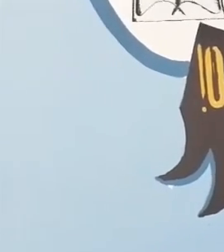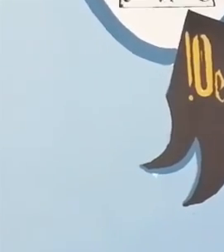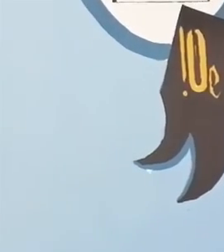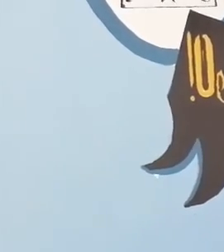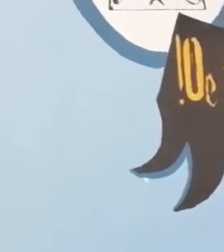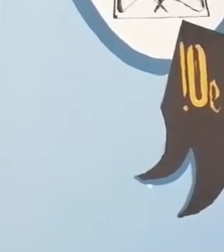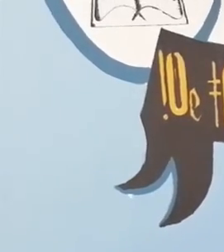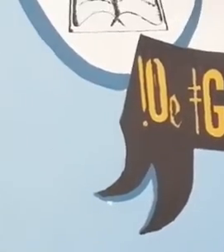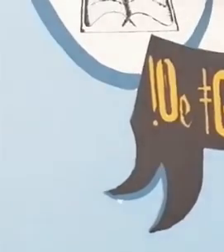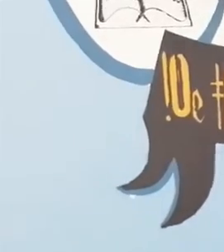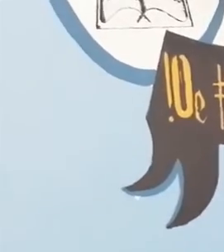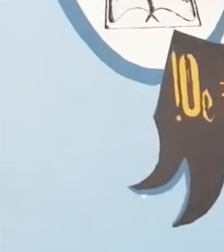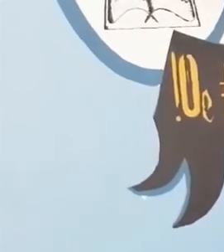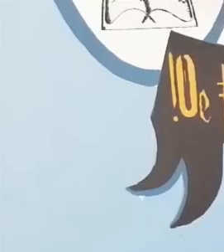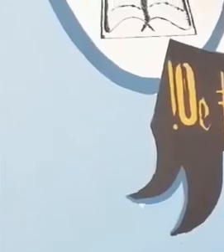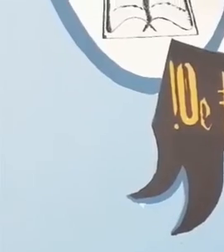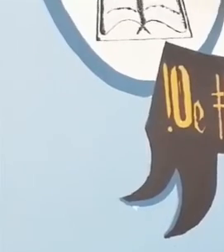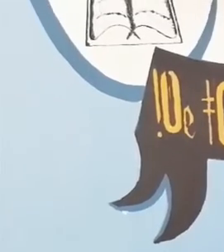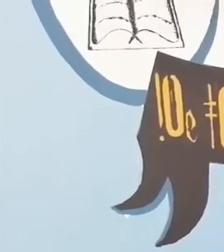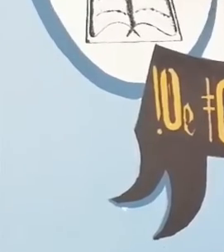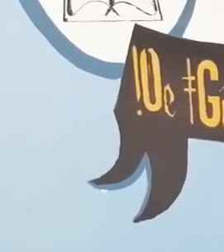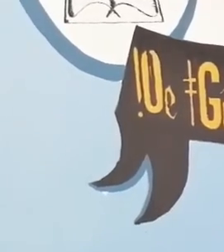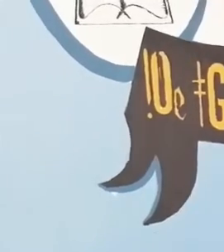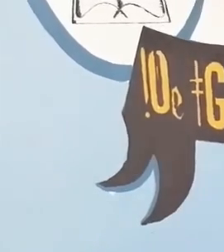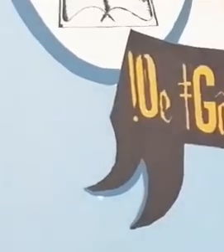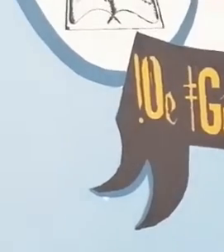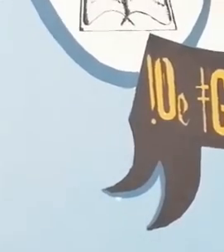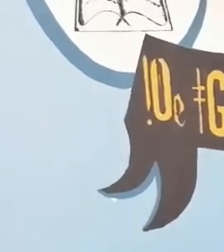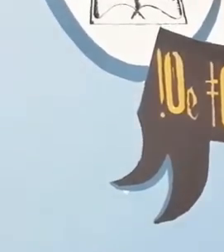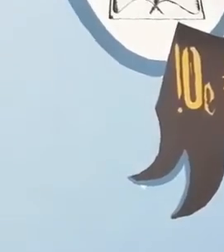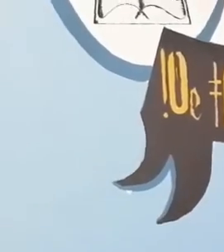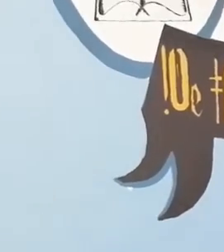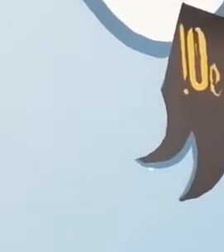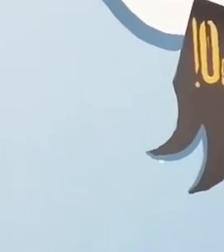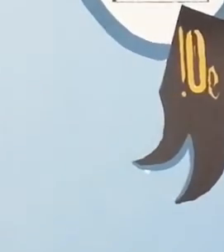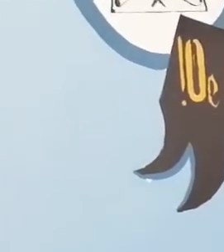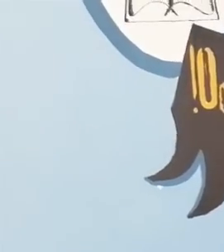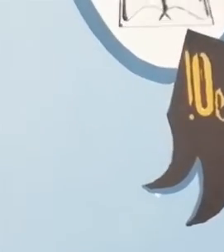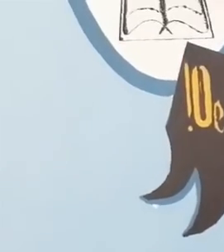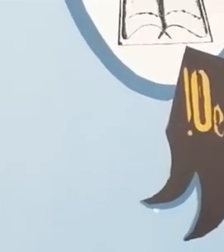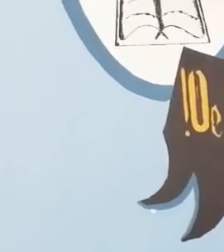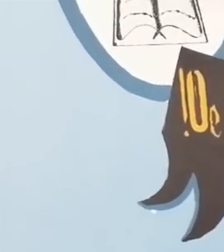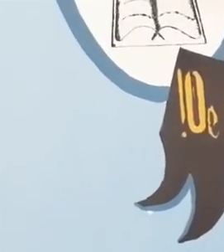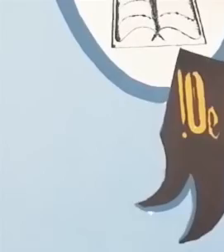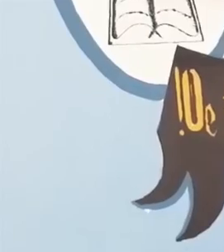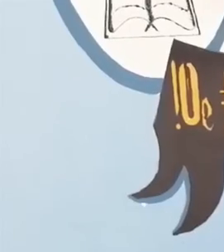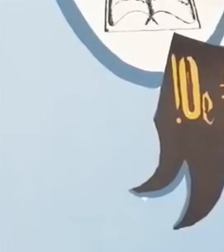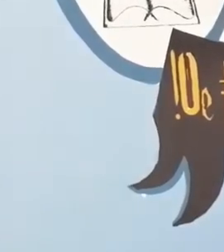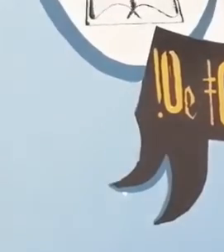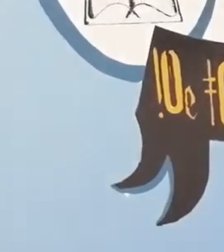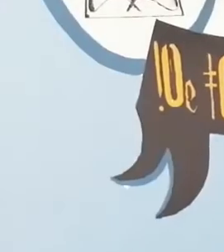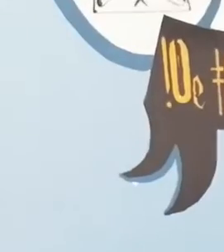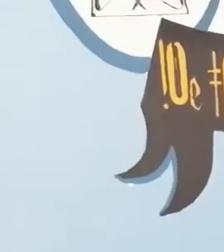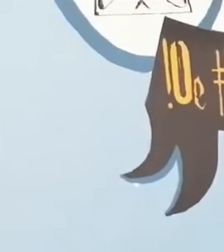or how does that process go about? The parents are collecting the booklets. We are going in the radio and we are informing the parents